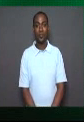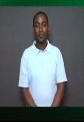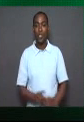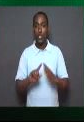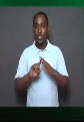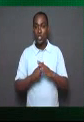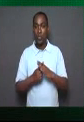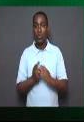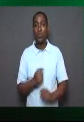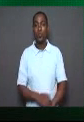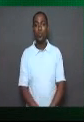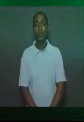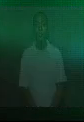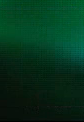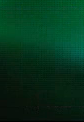Begin.